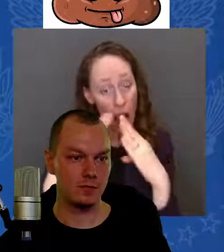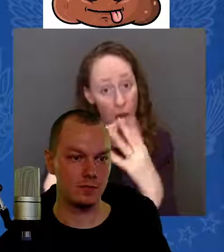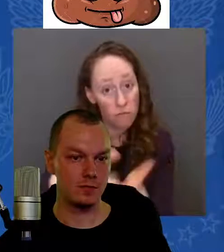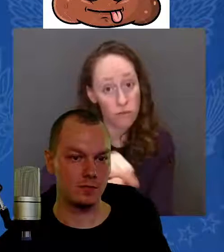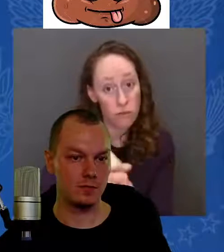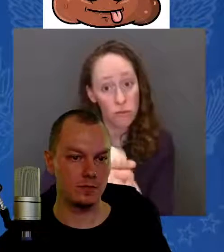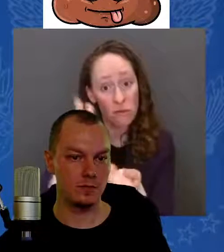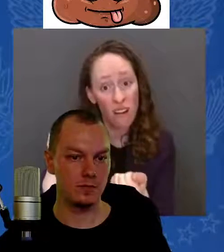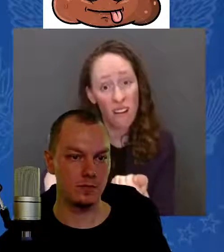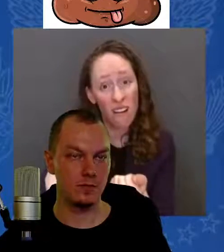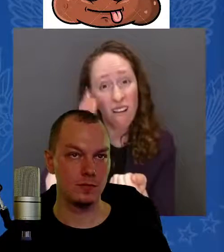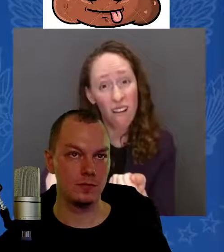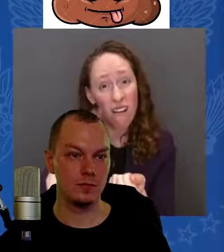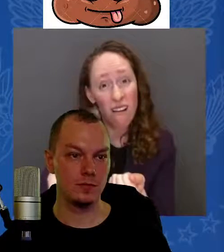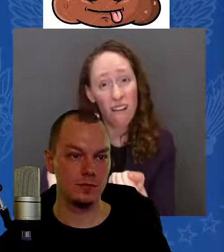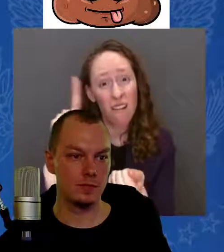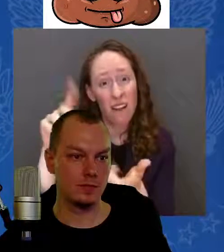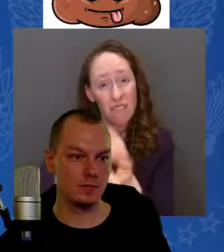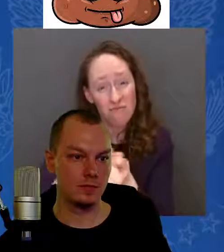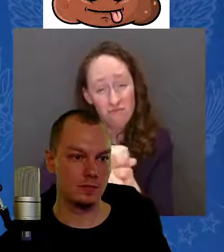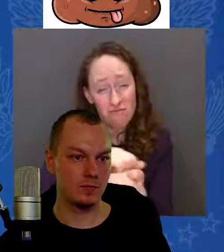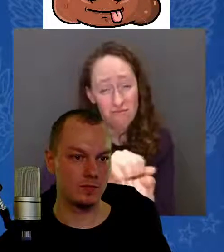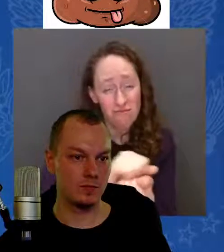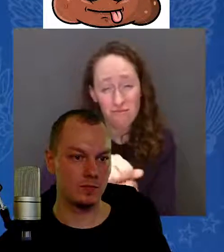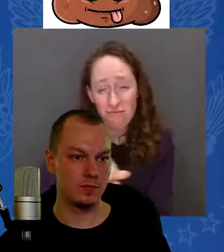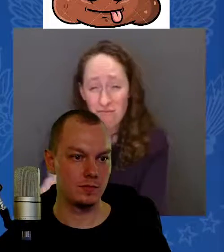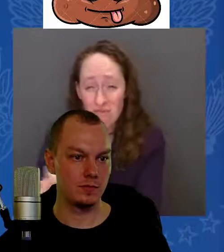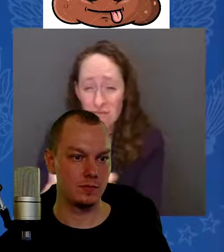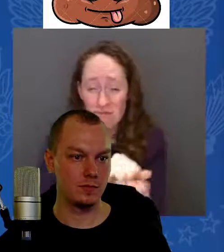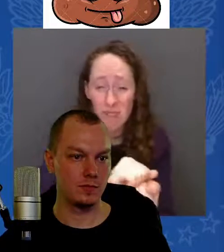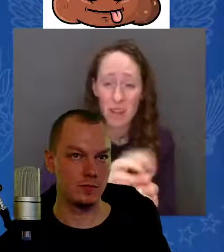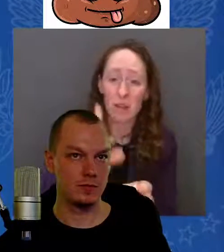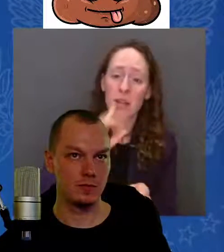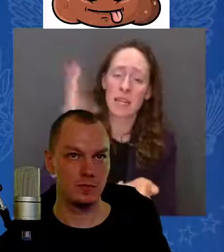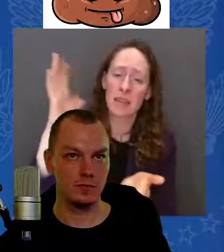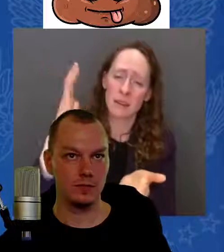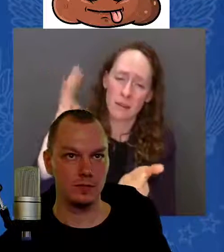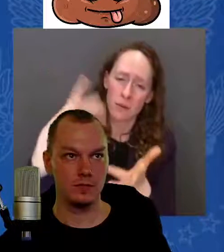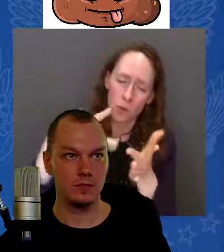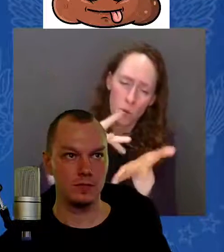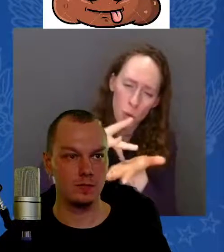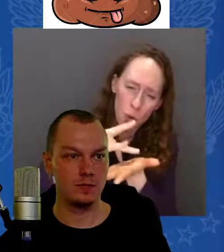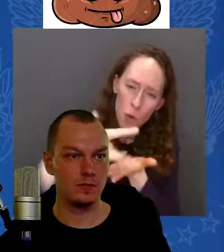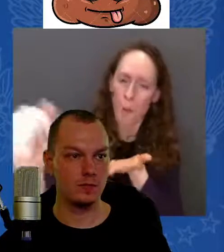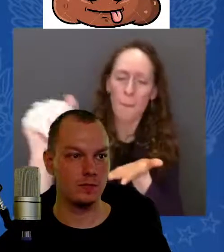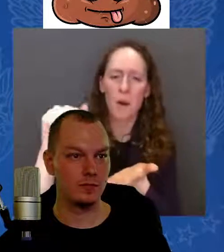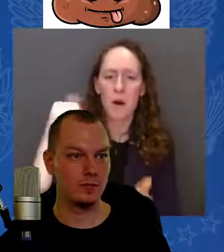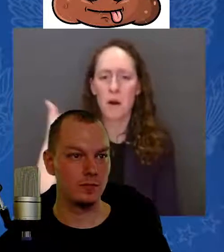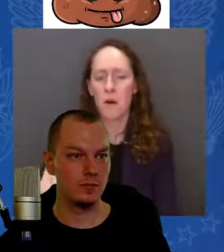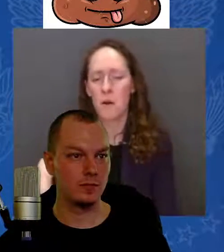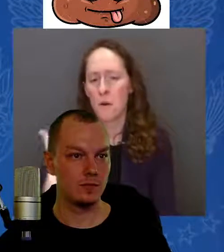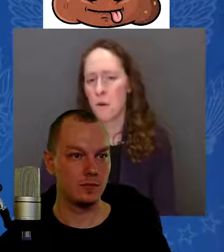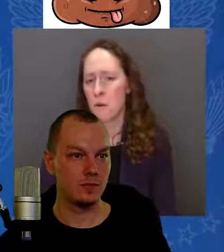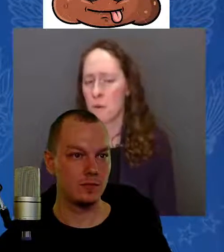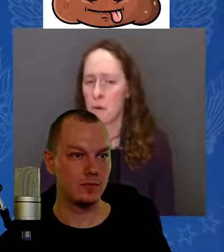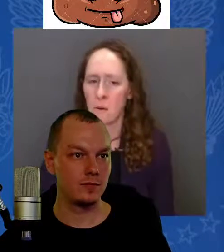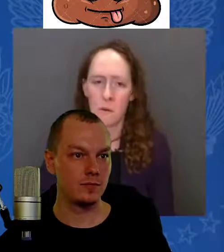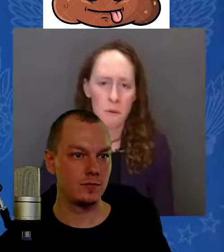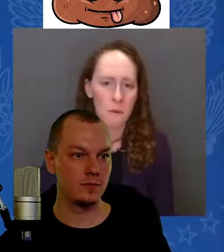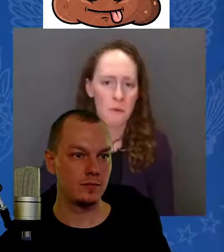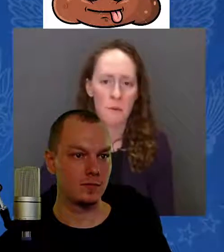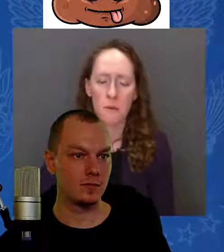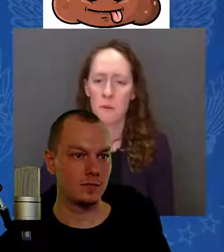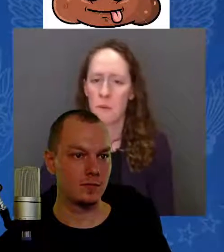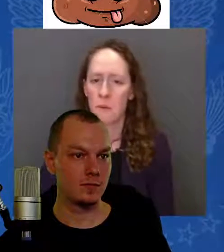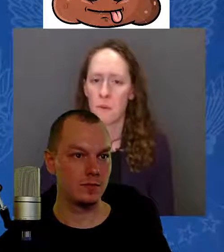This storm was devastating to these communities. And as I said on Saturday morning when I was here, and